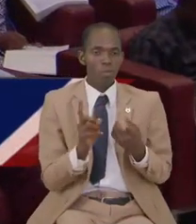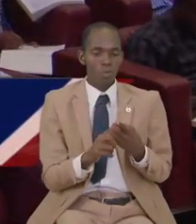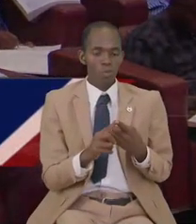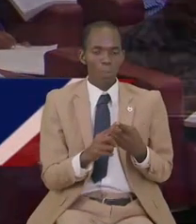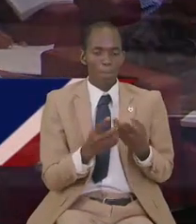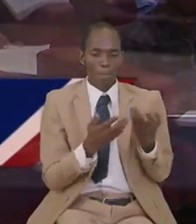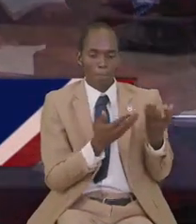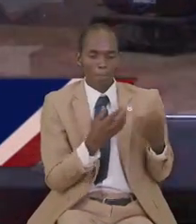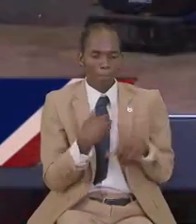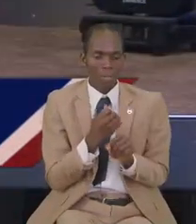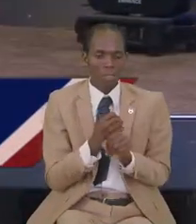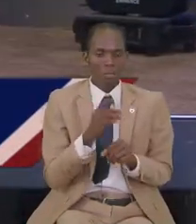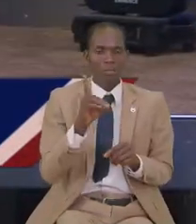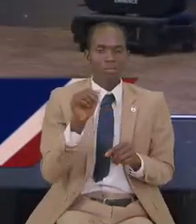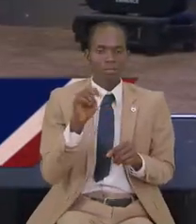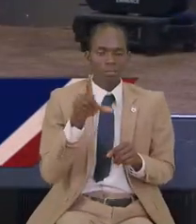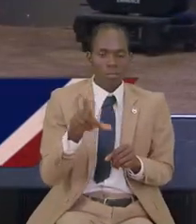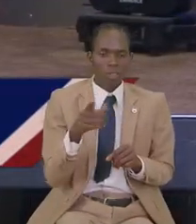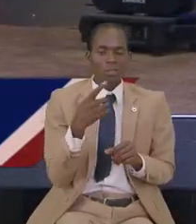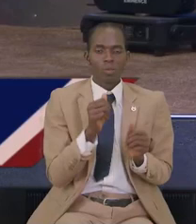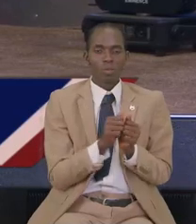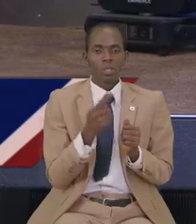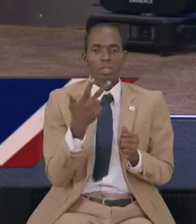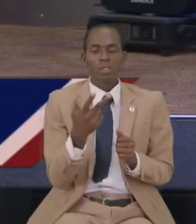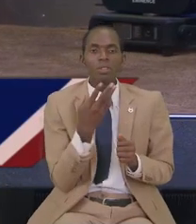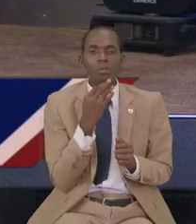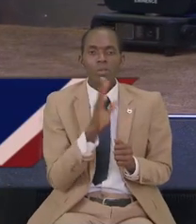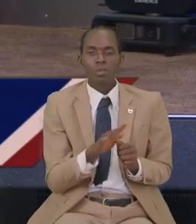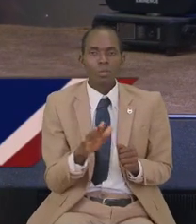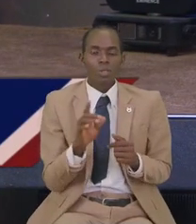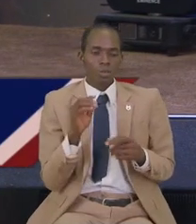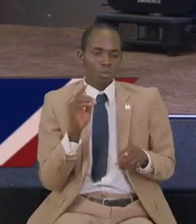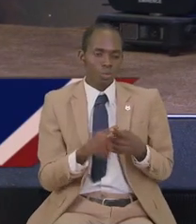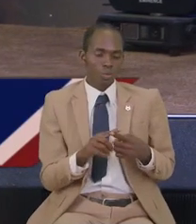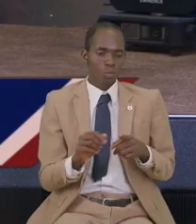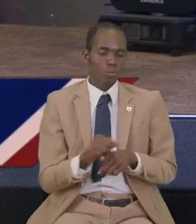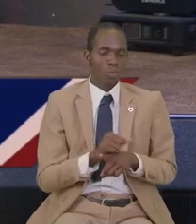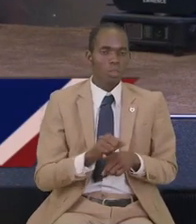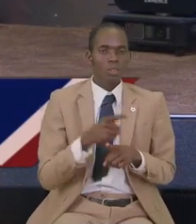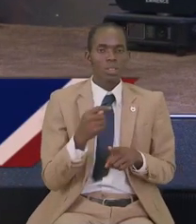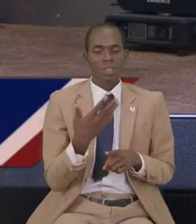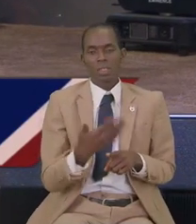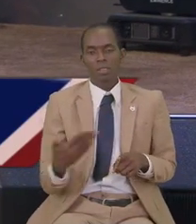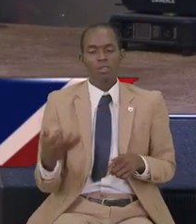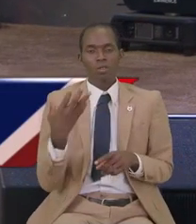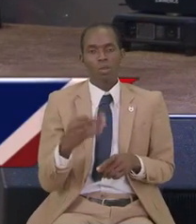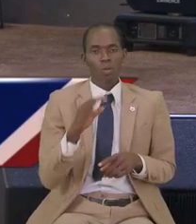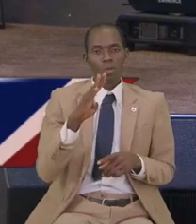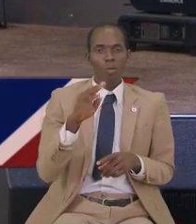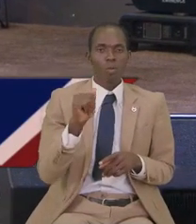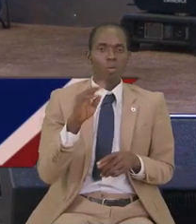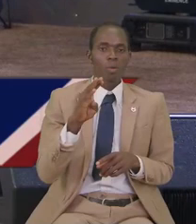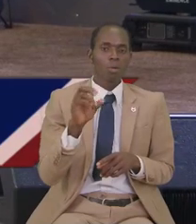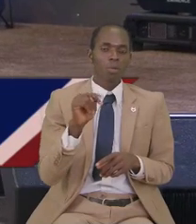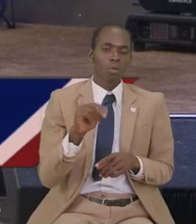Daniel, Shadrach, Meshach, and Abednego into the system of Babylon, corrupt them, make